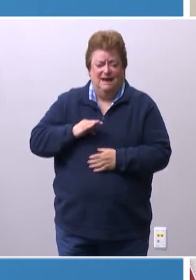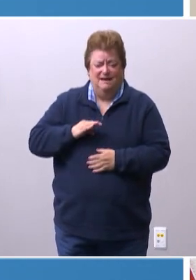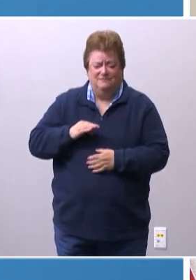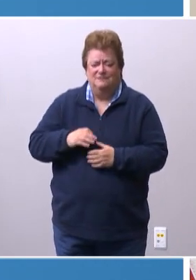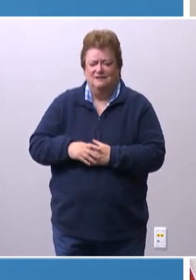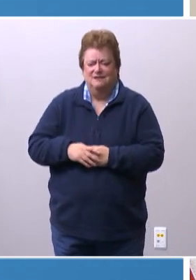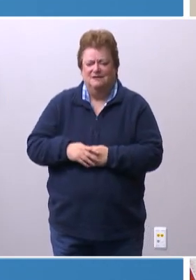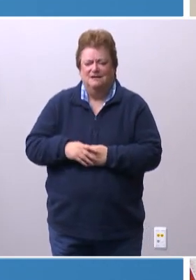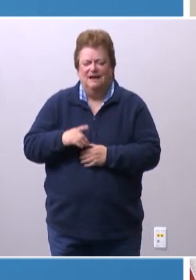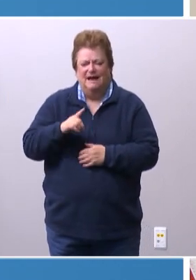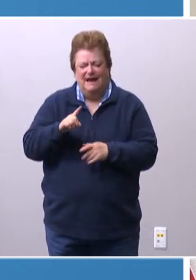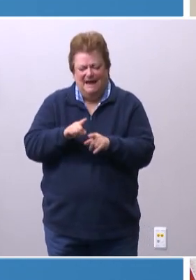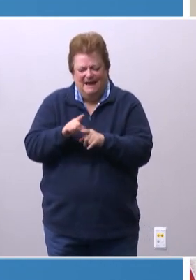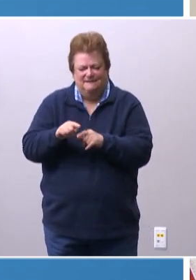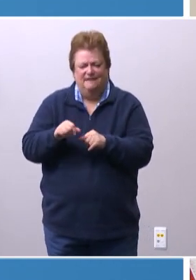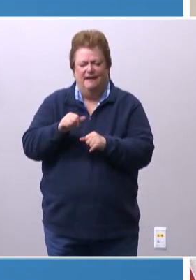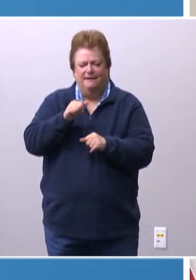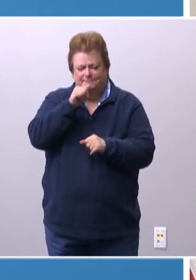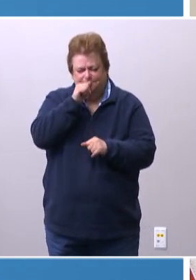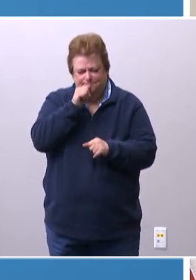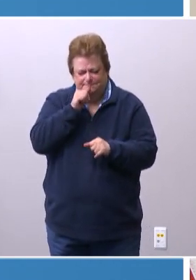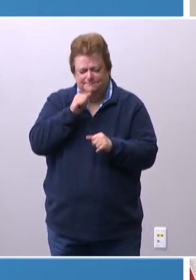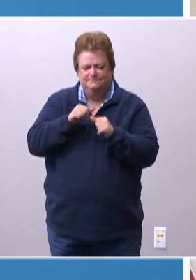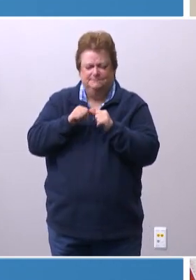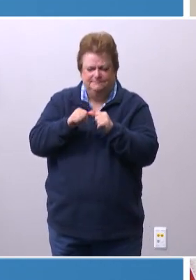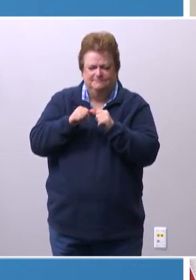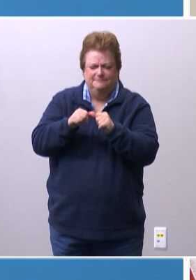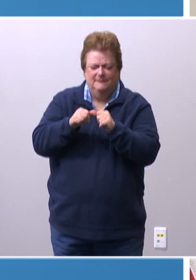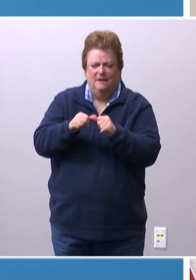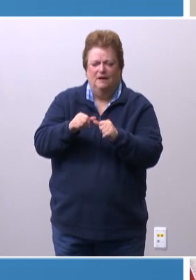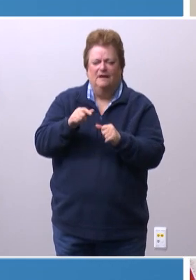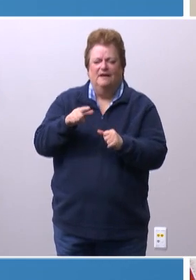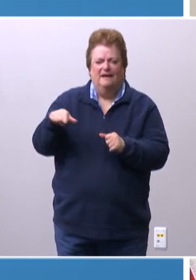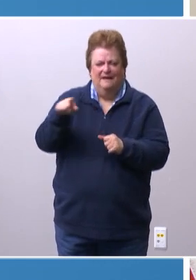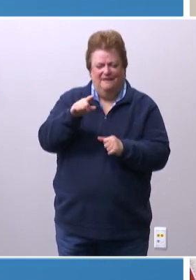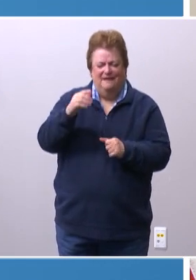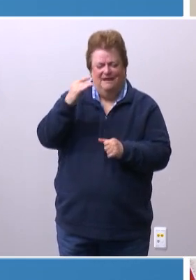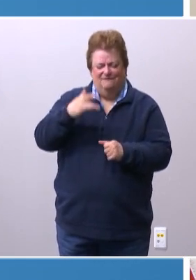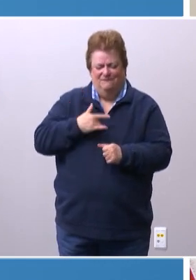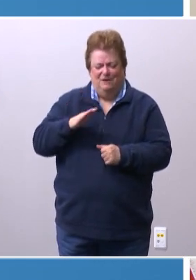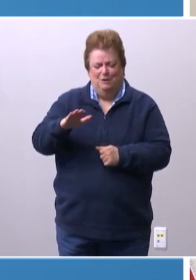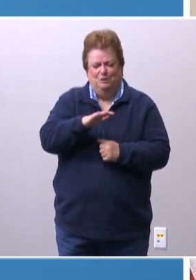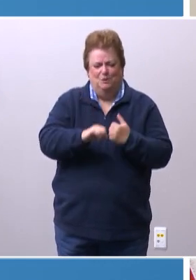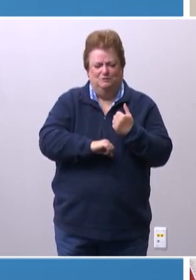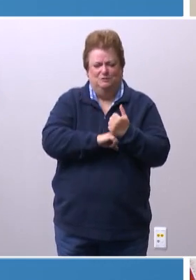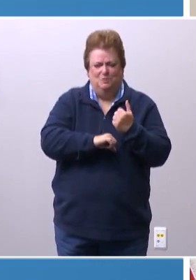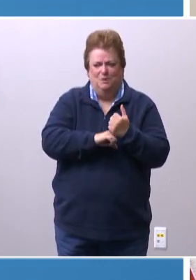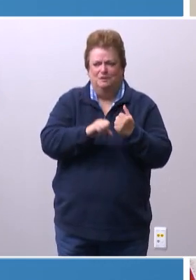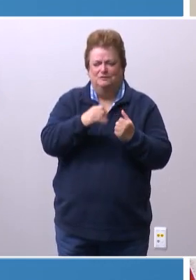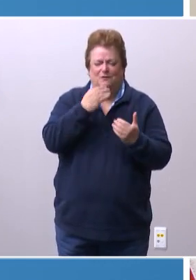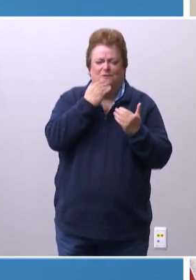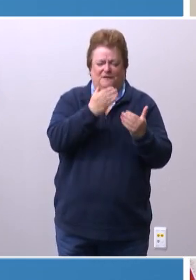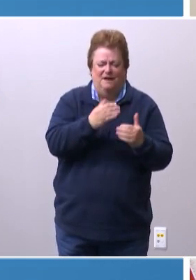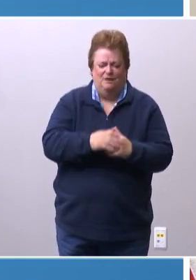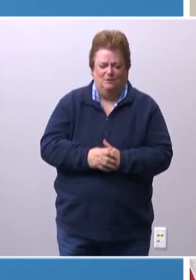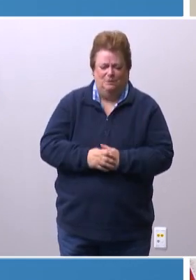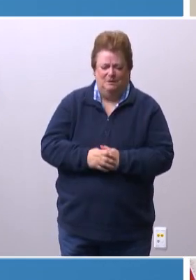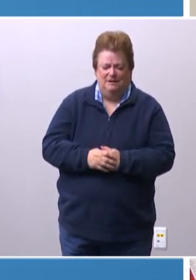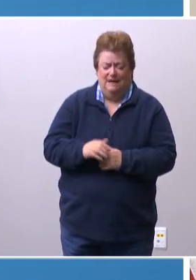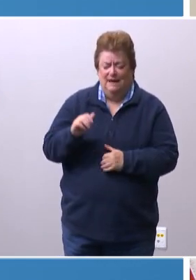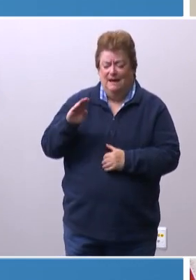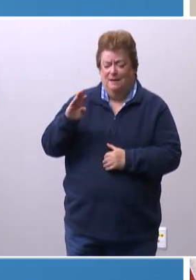they go slug through this every day. They know and they feel your support, and it's important to us, so thank you. Where are we